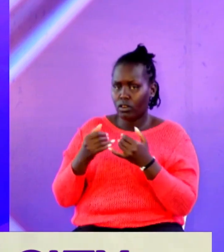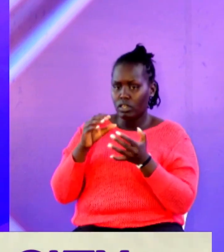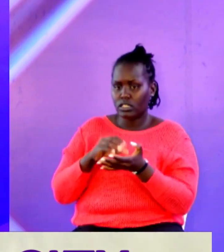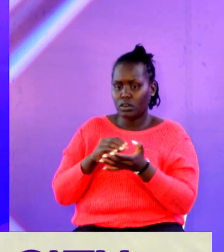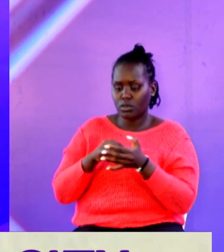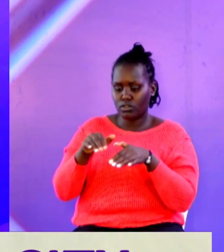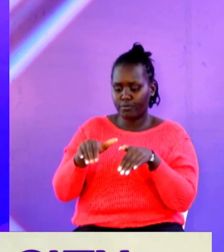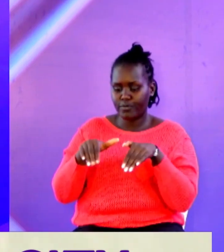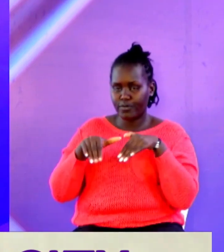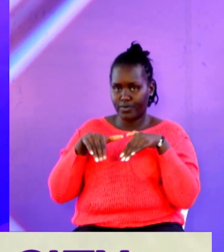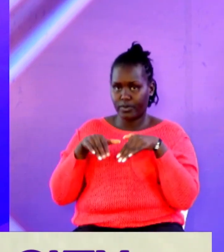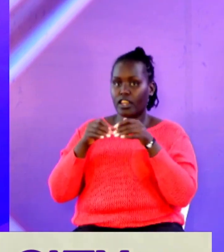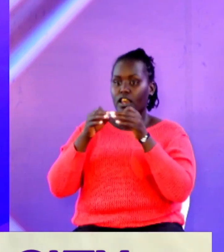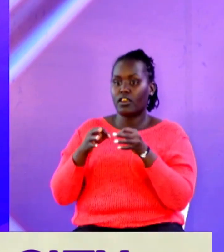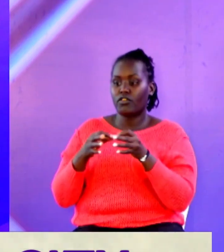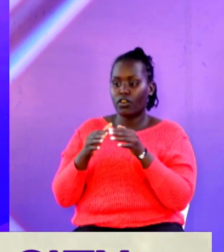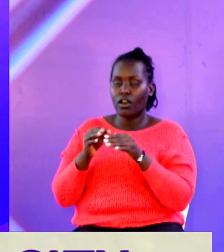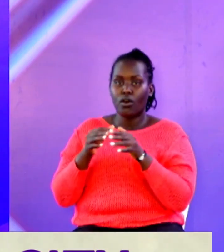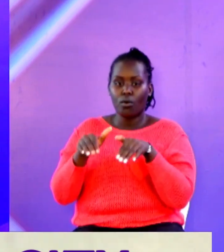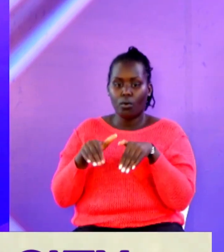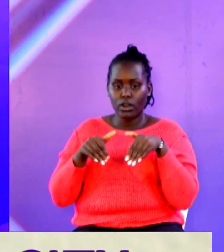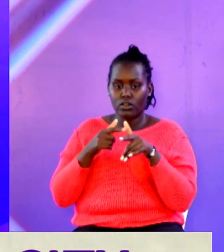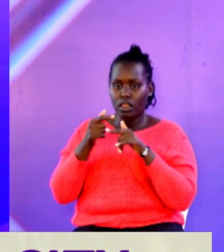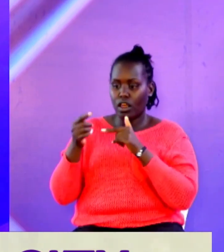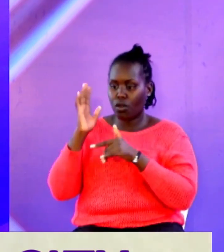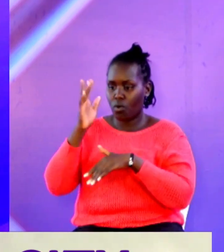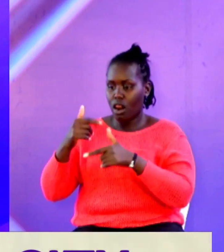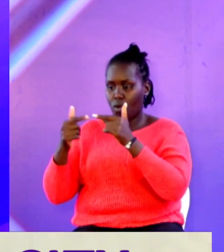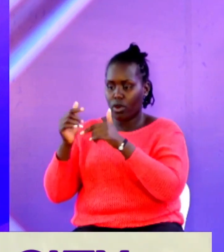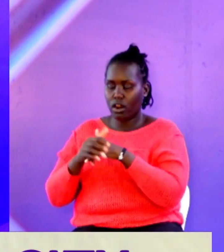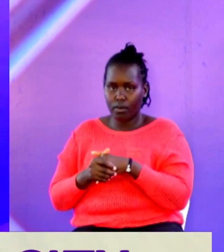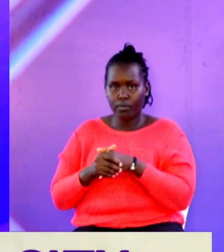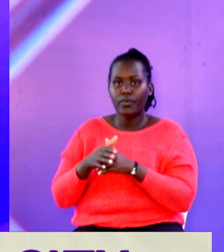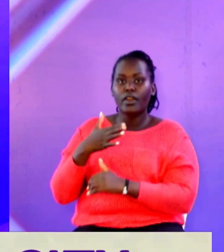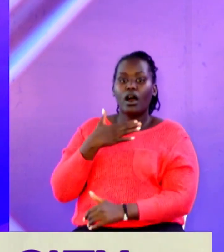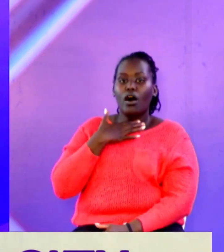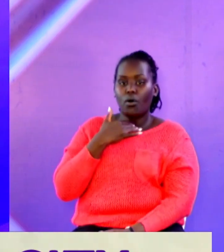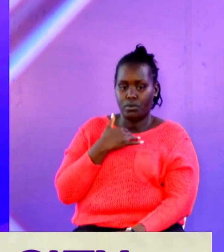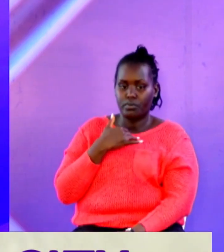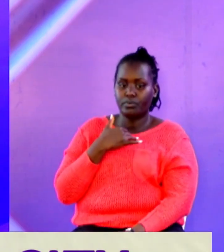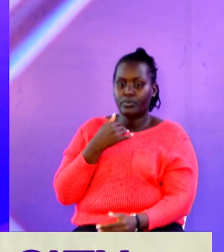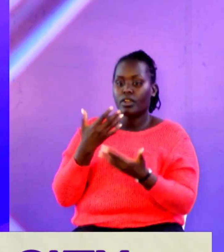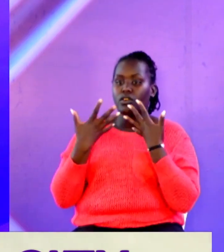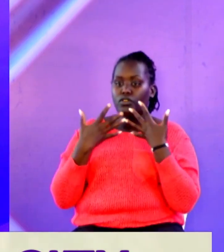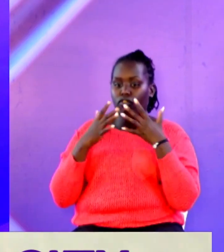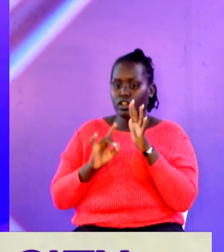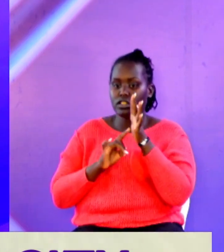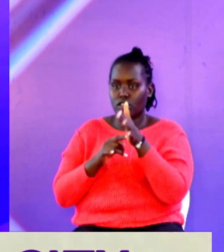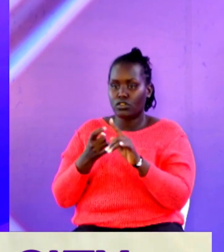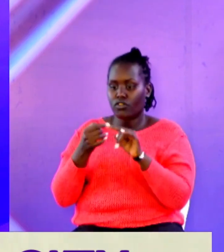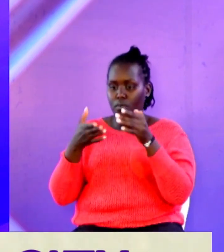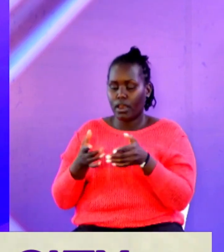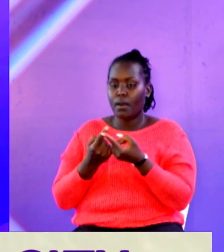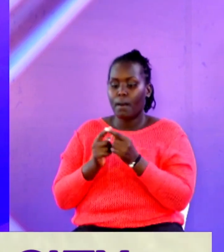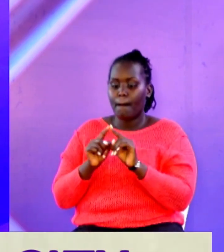of waiting, and if we are going to wait, we are going to win it. I would like to end the show from here, but I